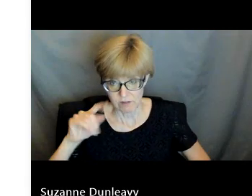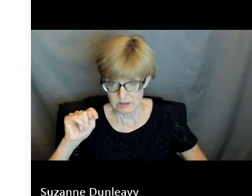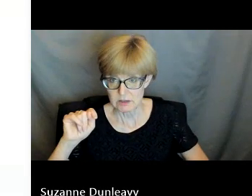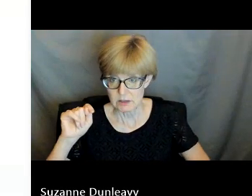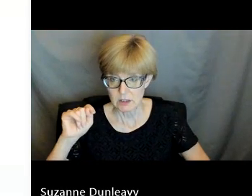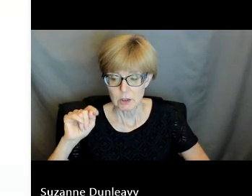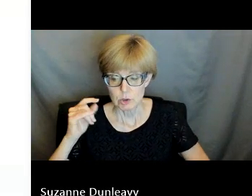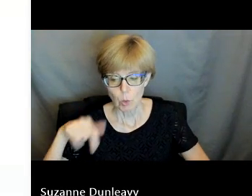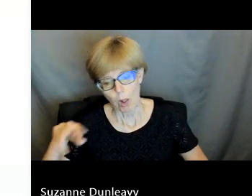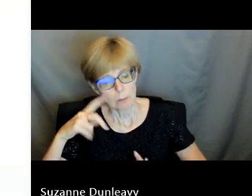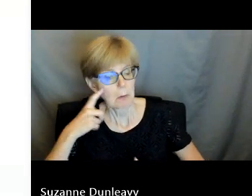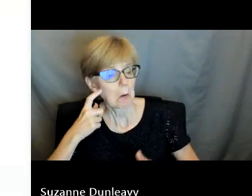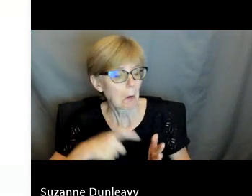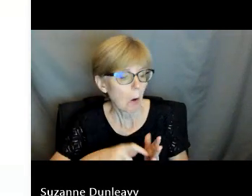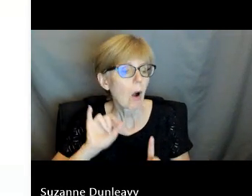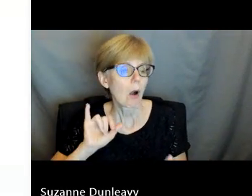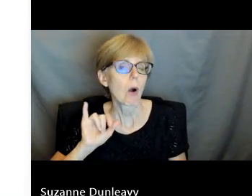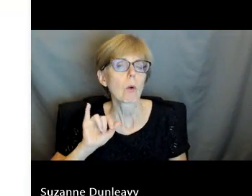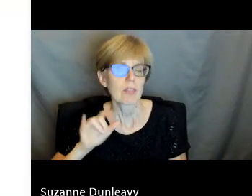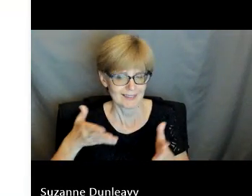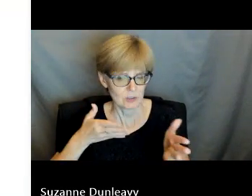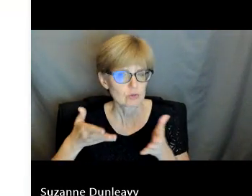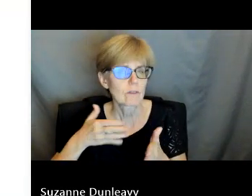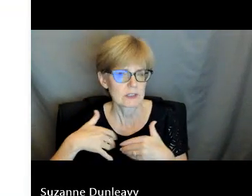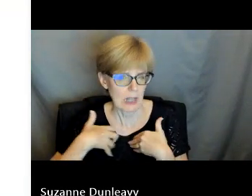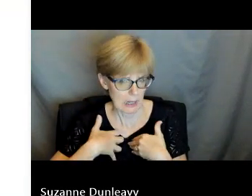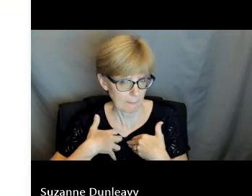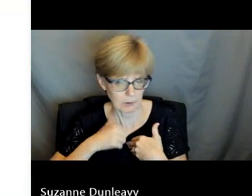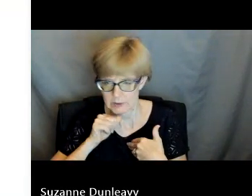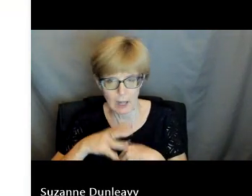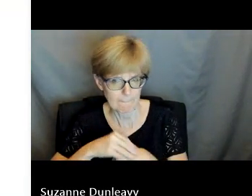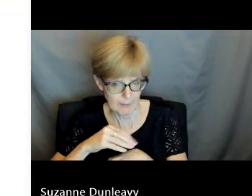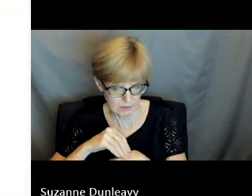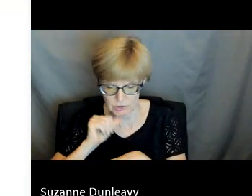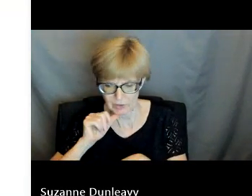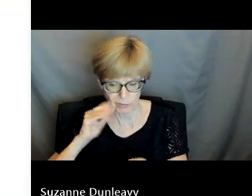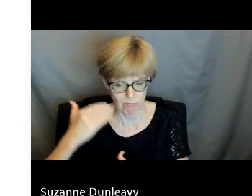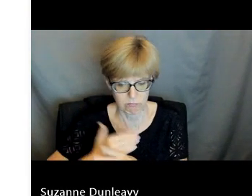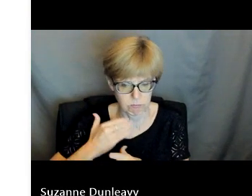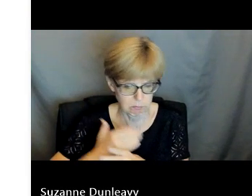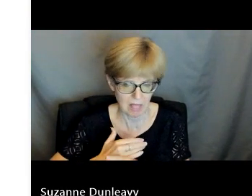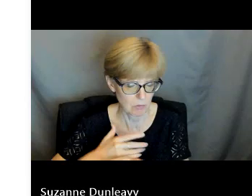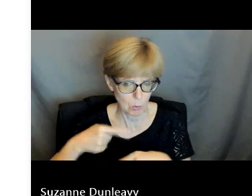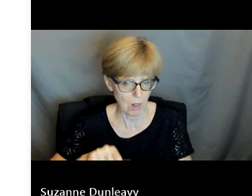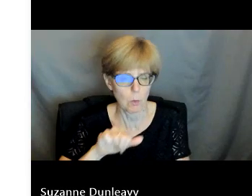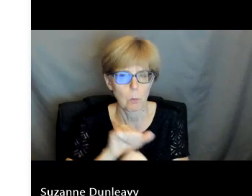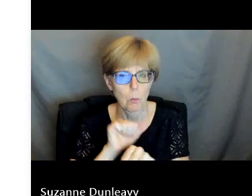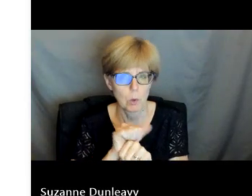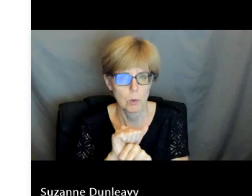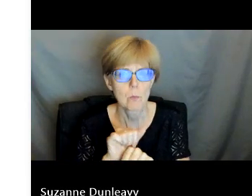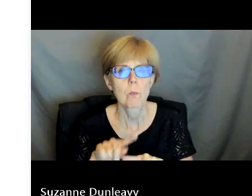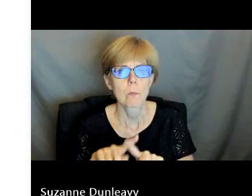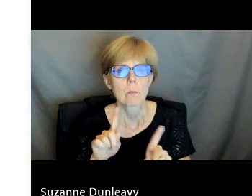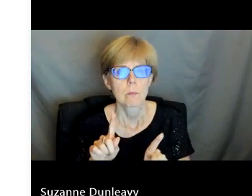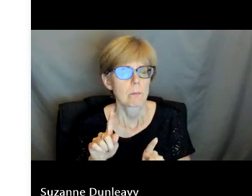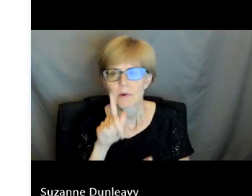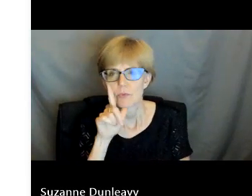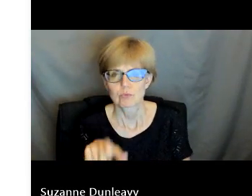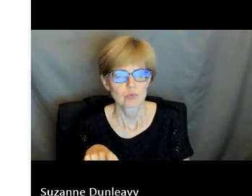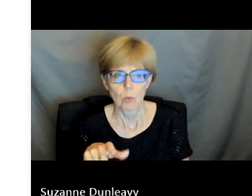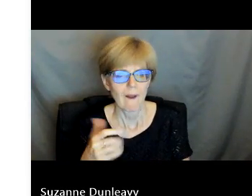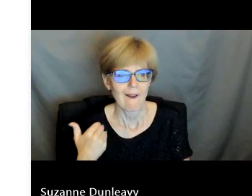other folks know that this is a service animal and not a pet so they don't bother them while they're working. But there's no need for any